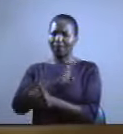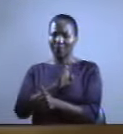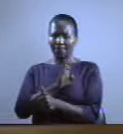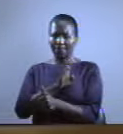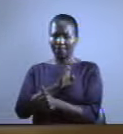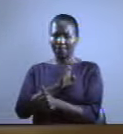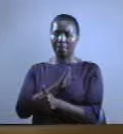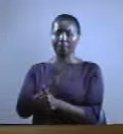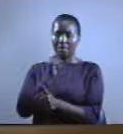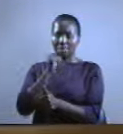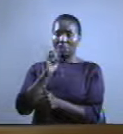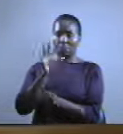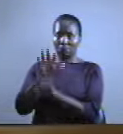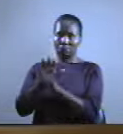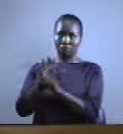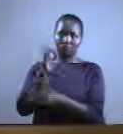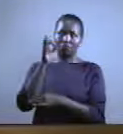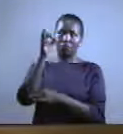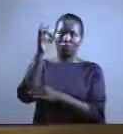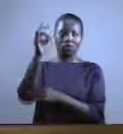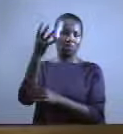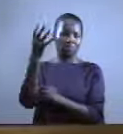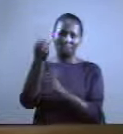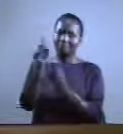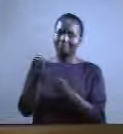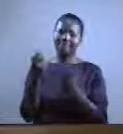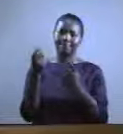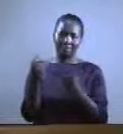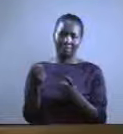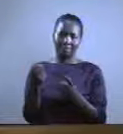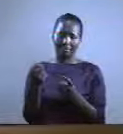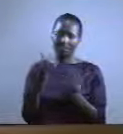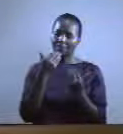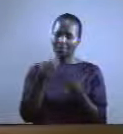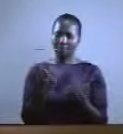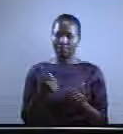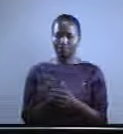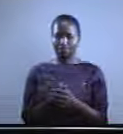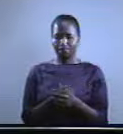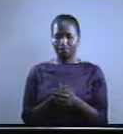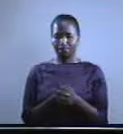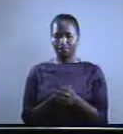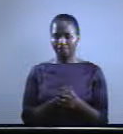studies, which dashes their hopes and their chances of living meaningful lives. I thank you.